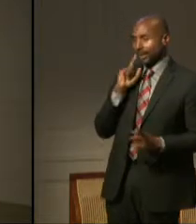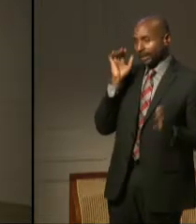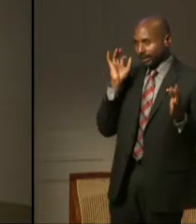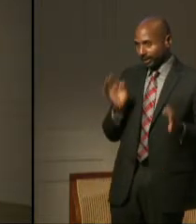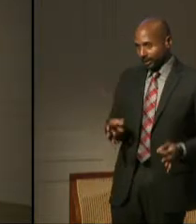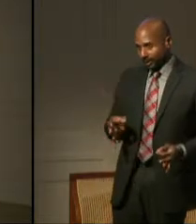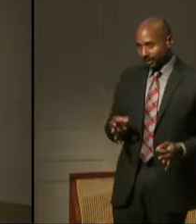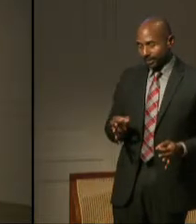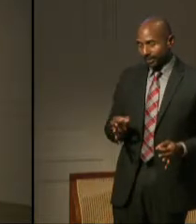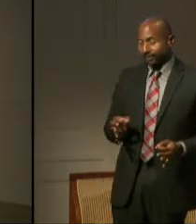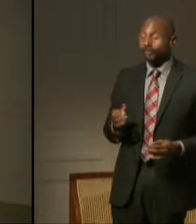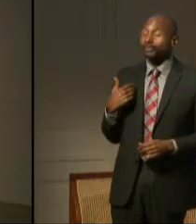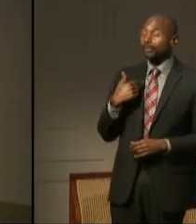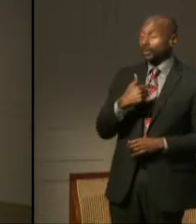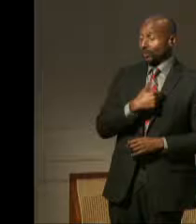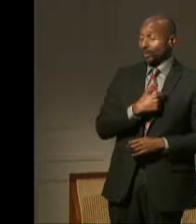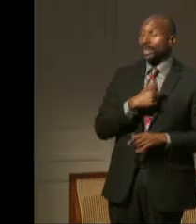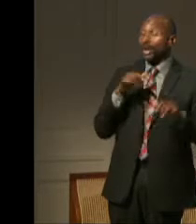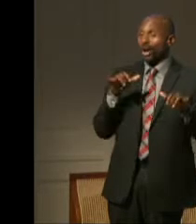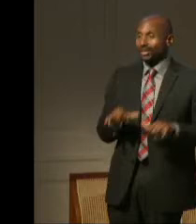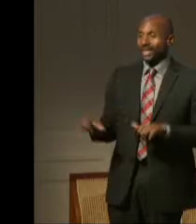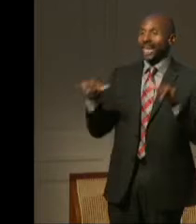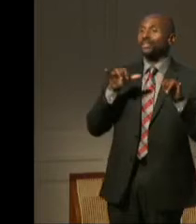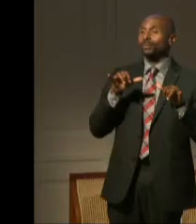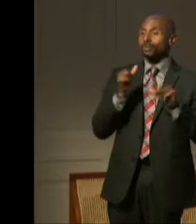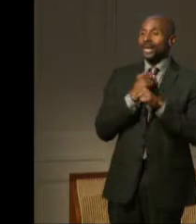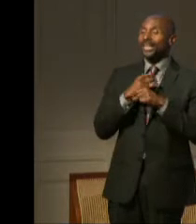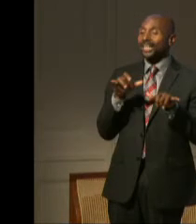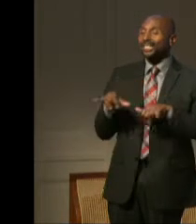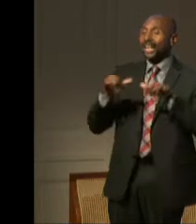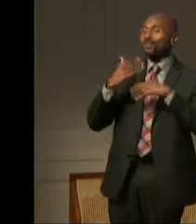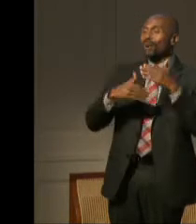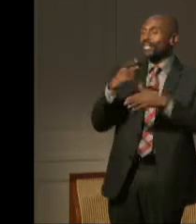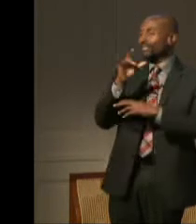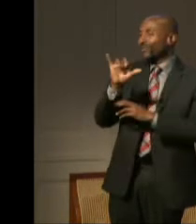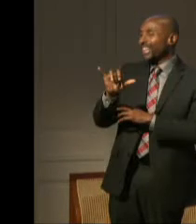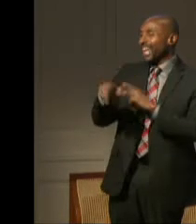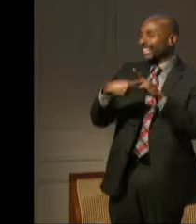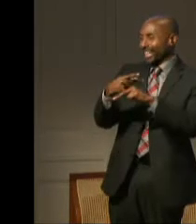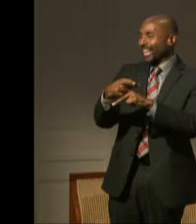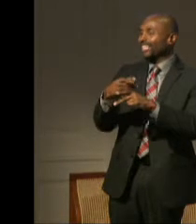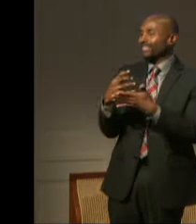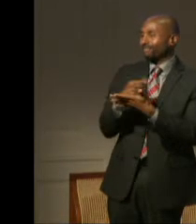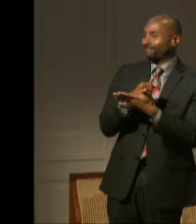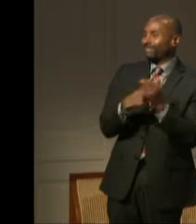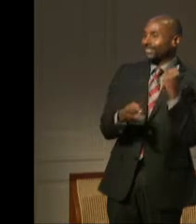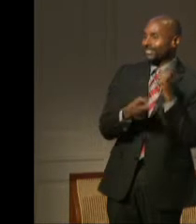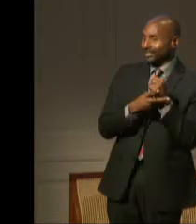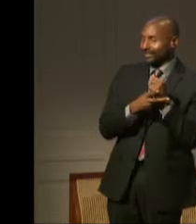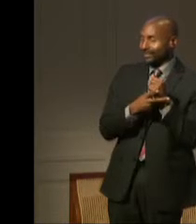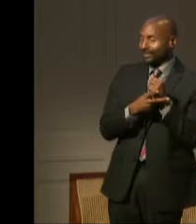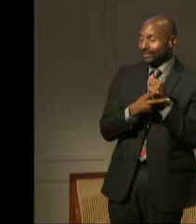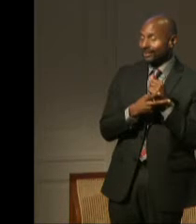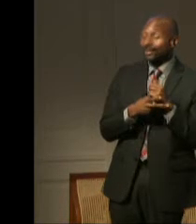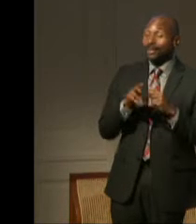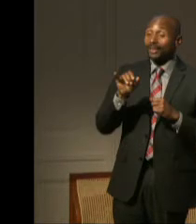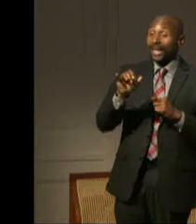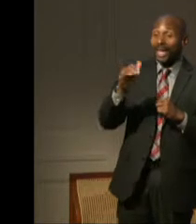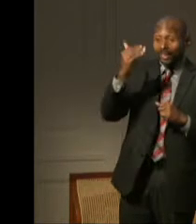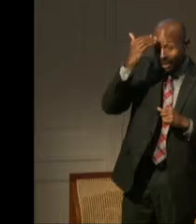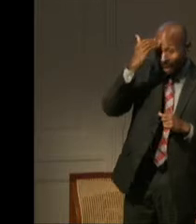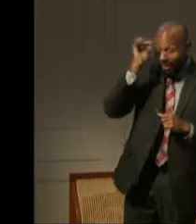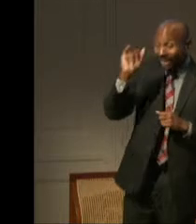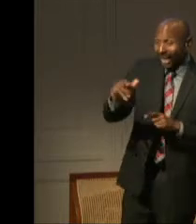fact, we are standardizing a process around that, such that that knowledge,